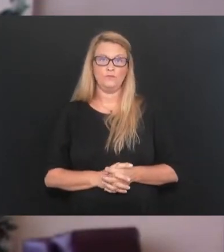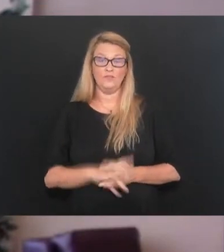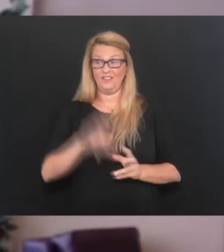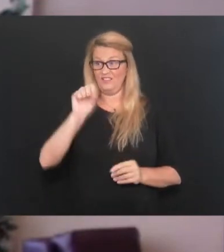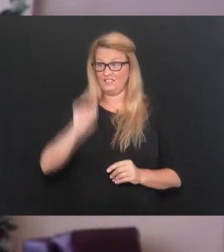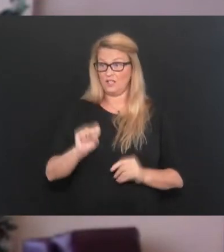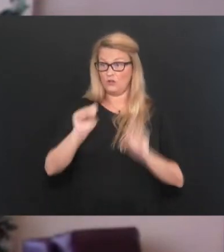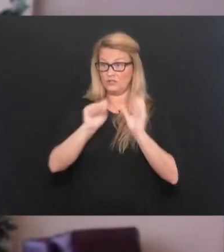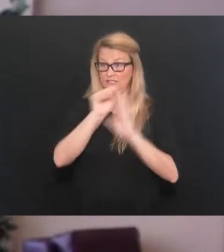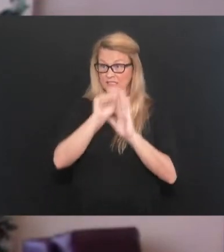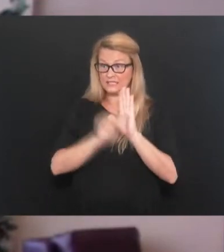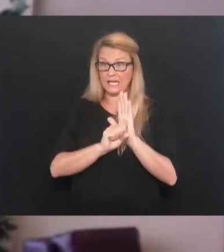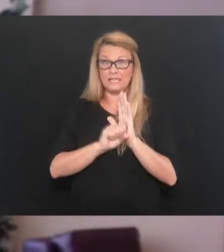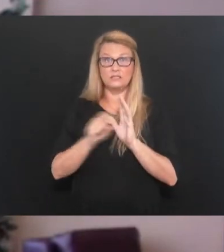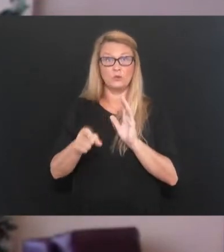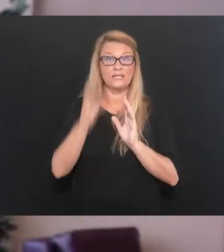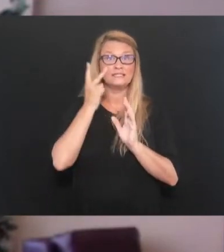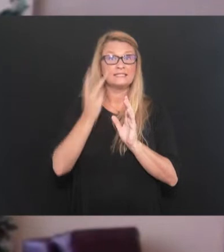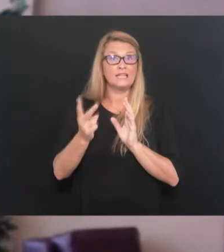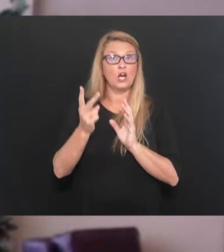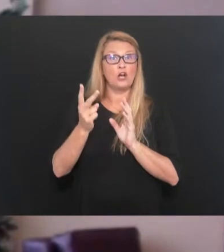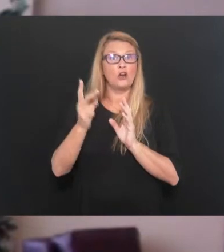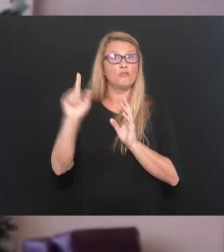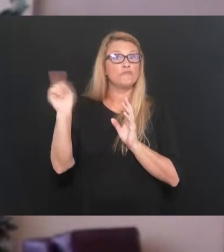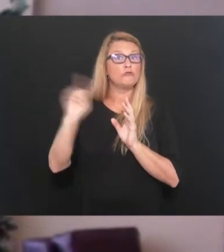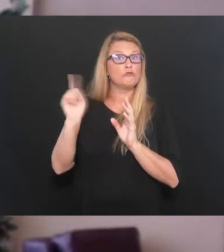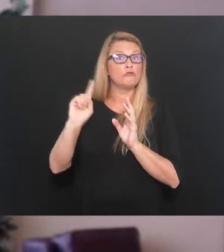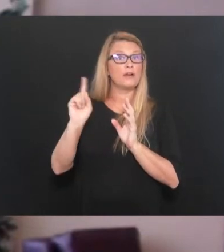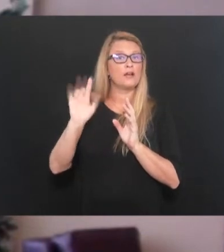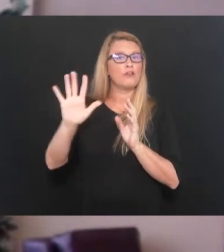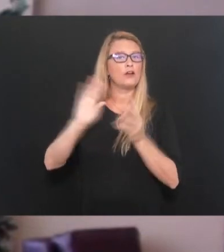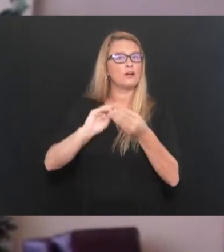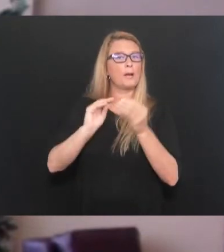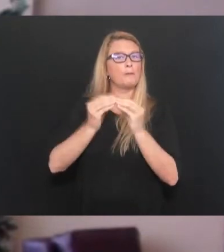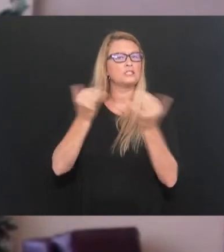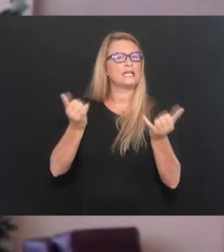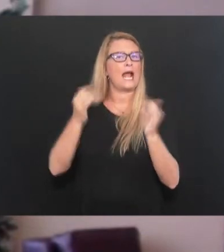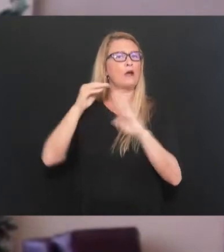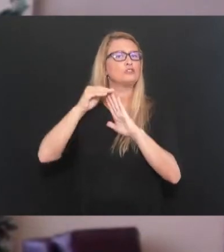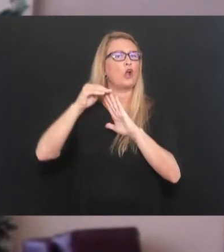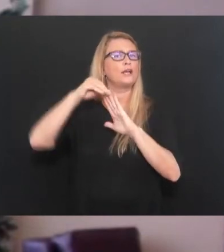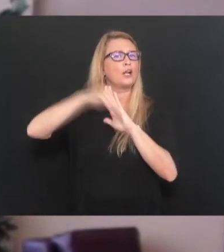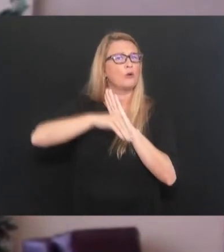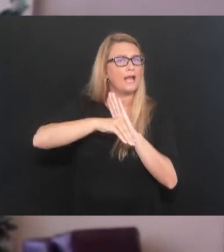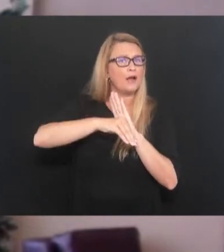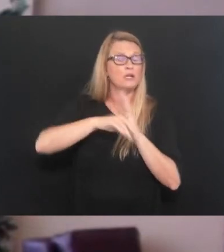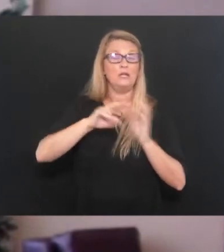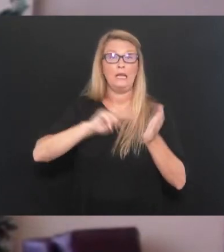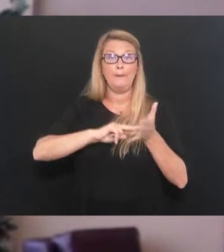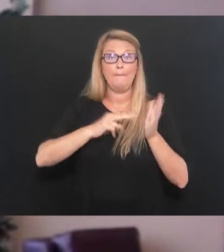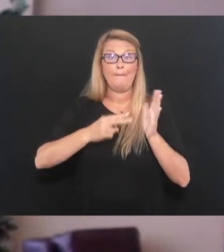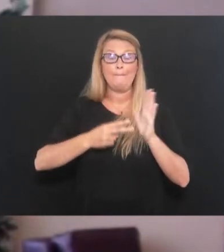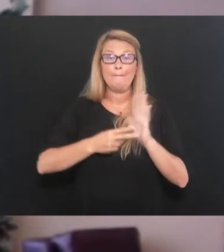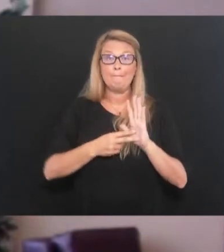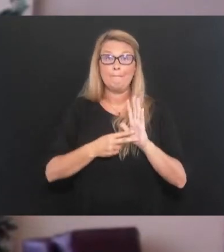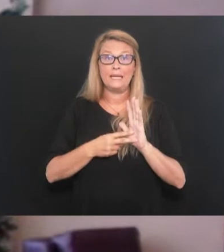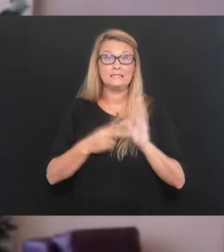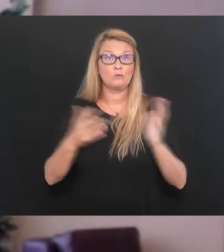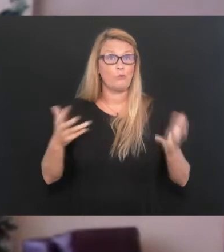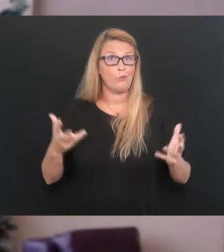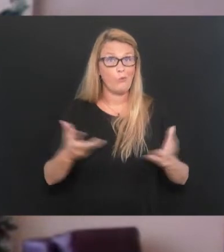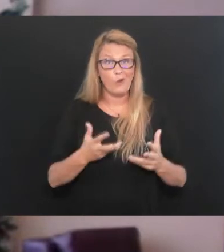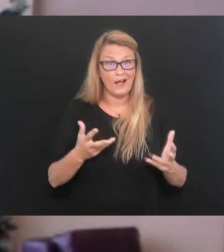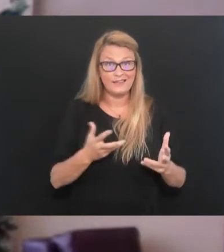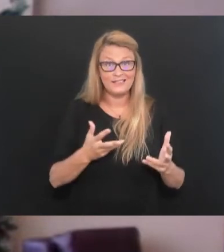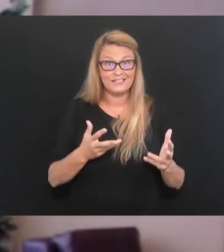states where the number of cases seems to be receding a little bit, I think the important observation is, unlike what